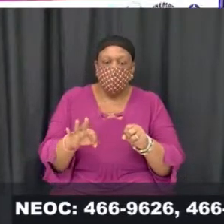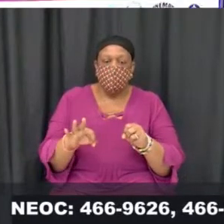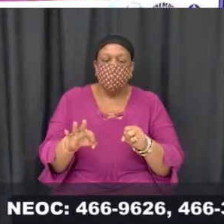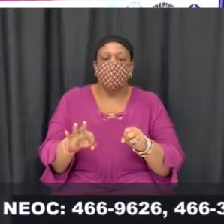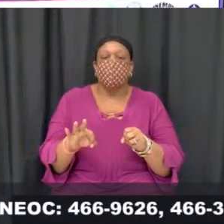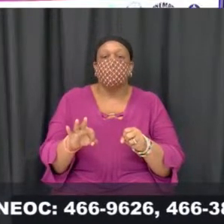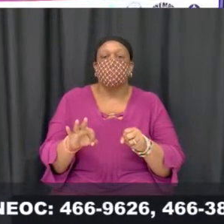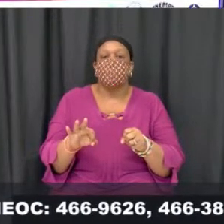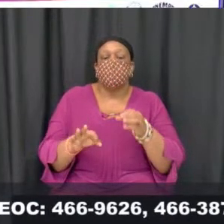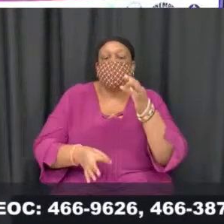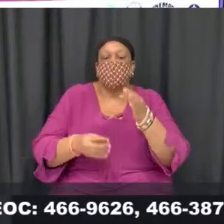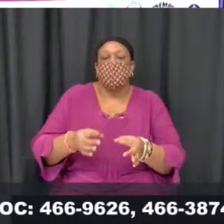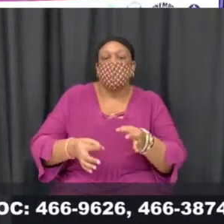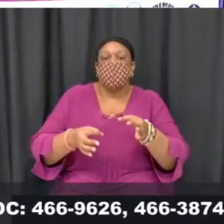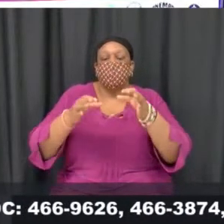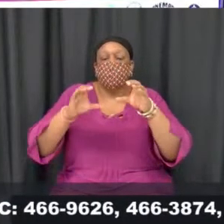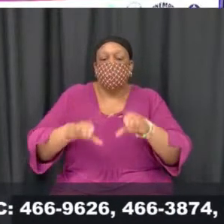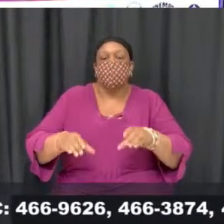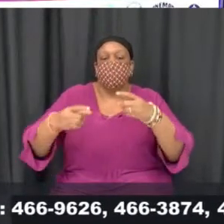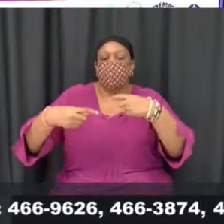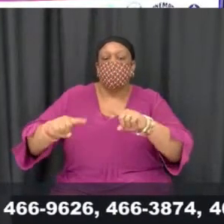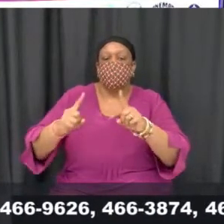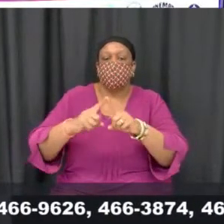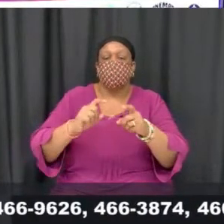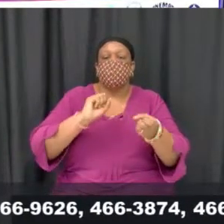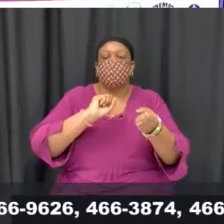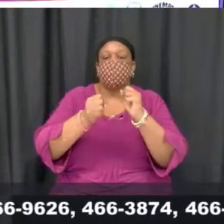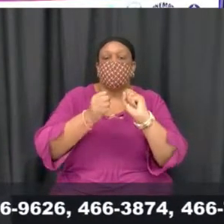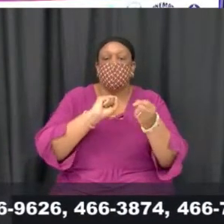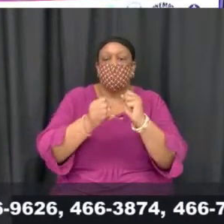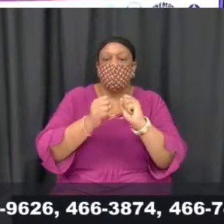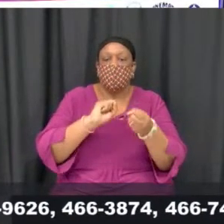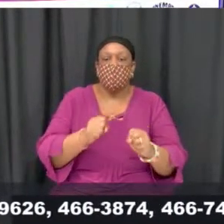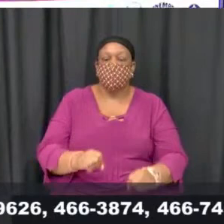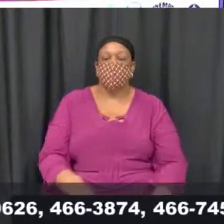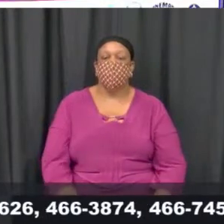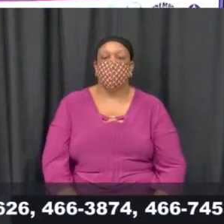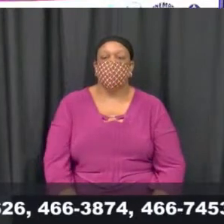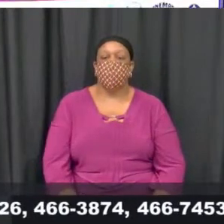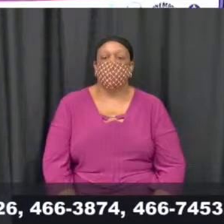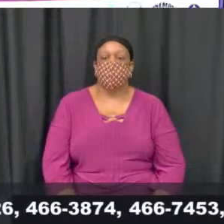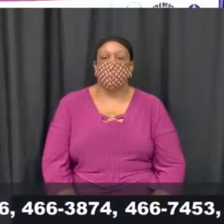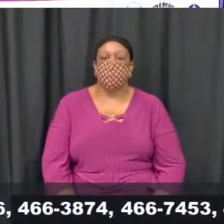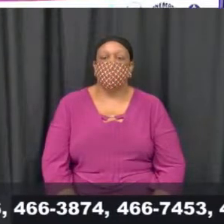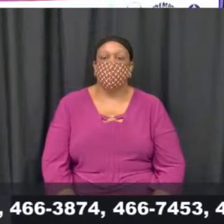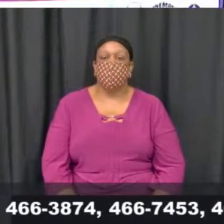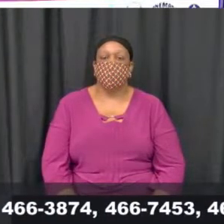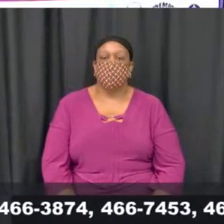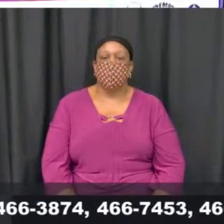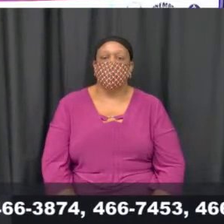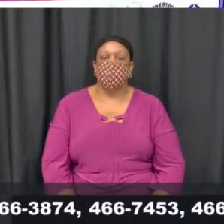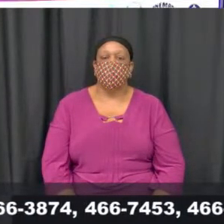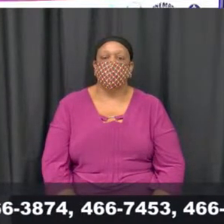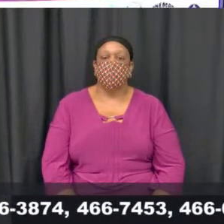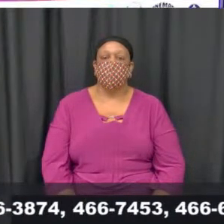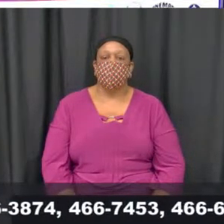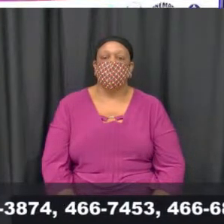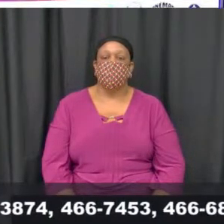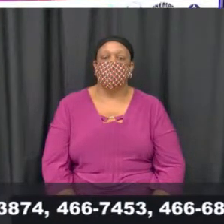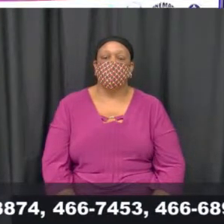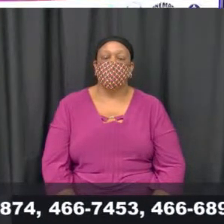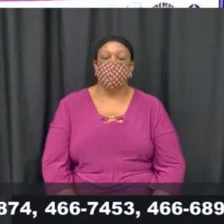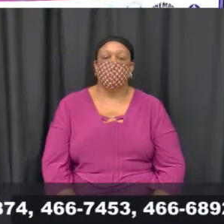adult or children with their vaccinated parents or guardians. And so I think that answers that part of the